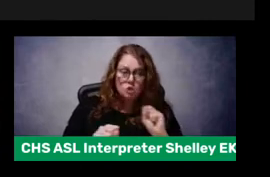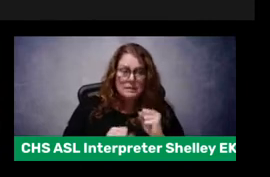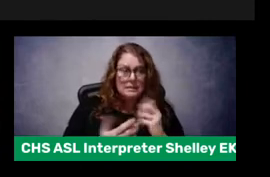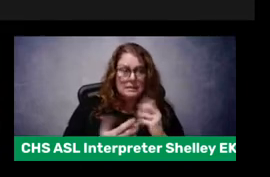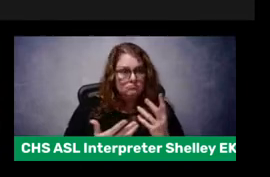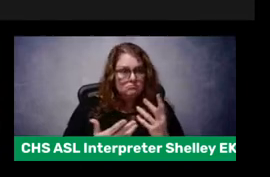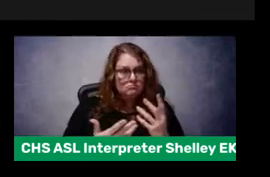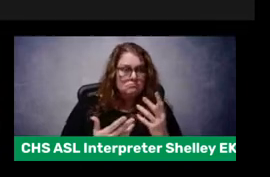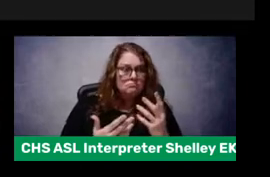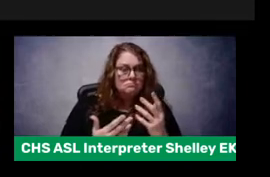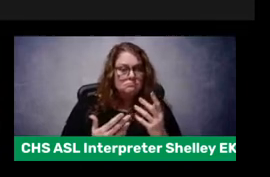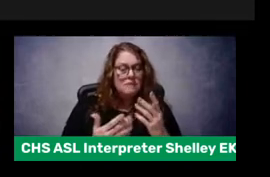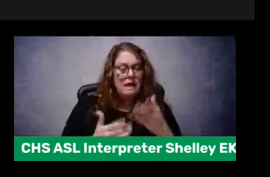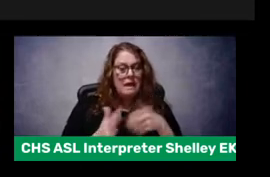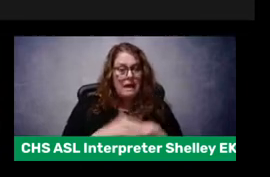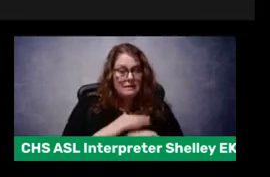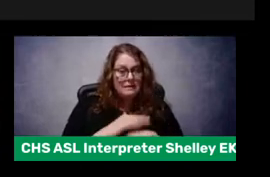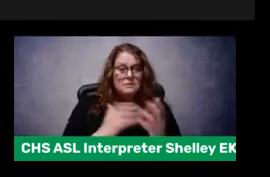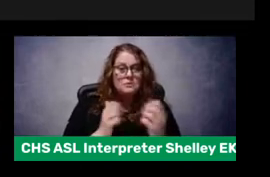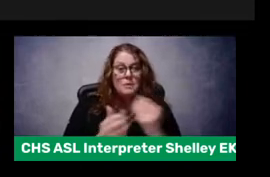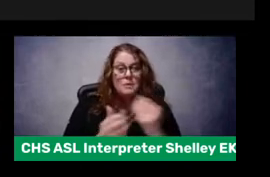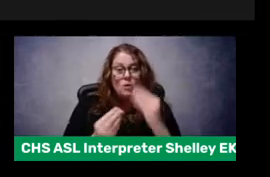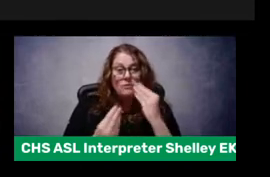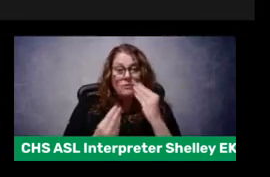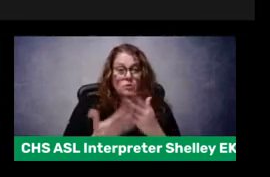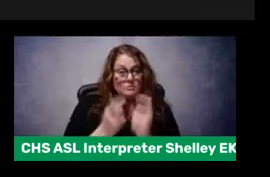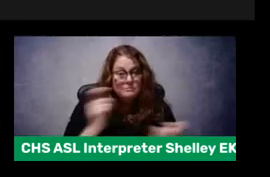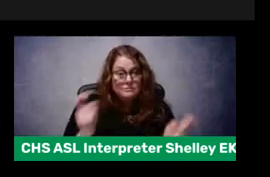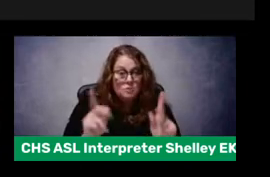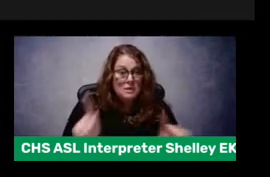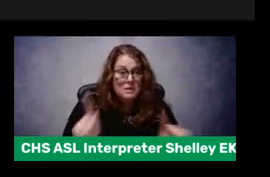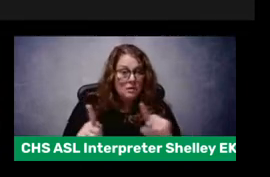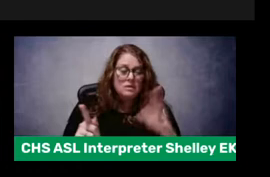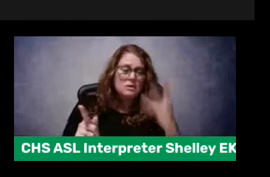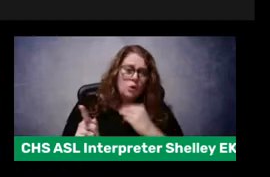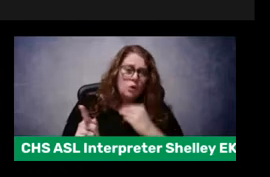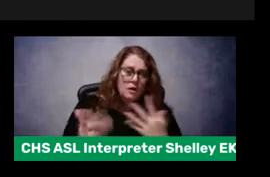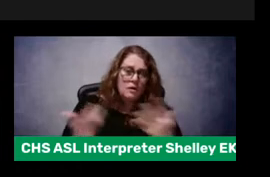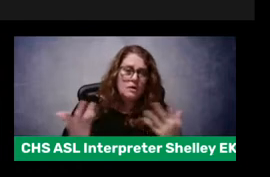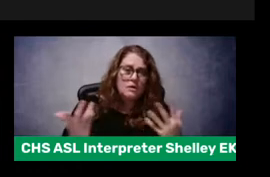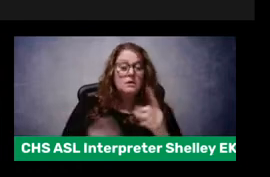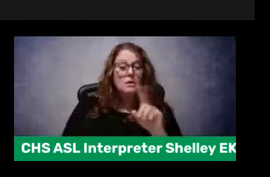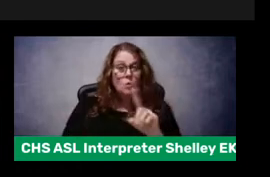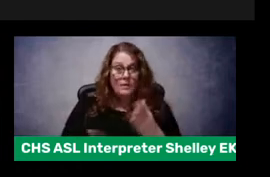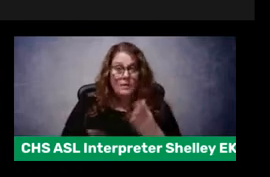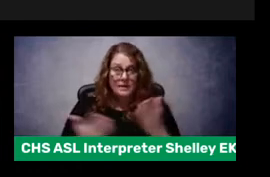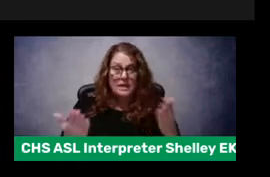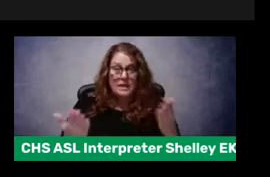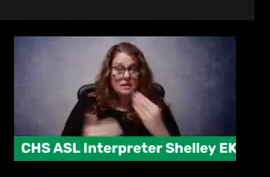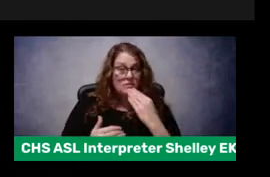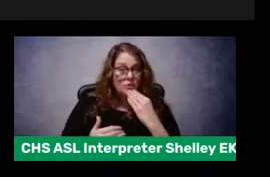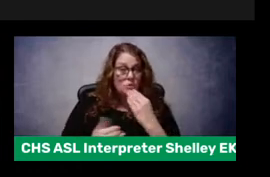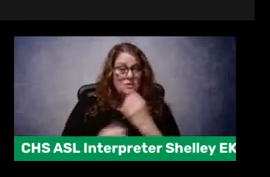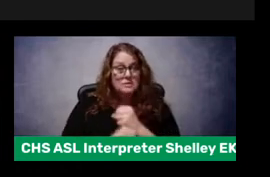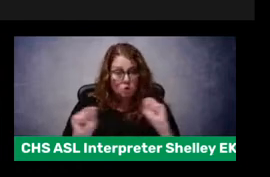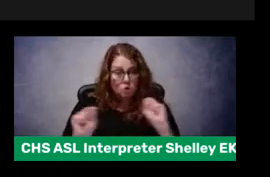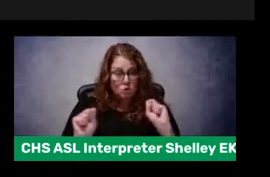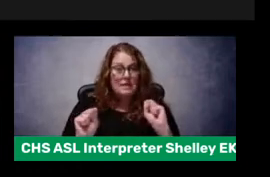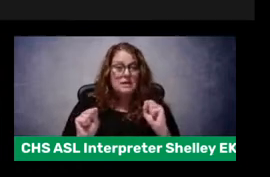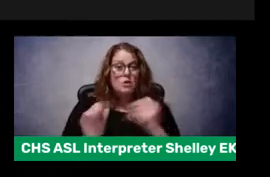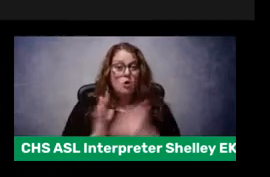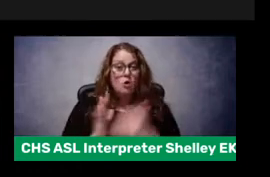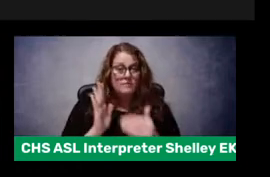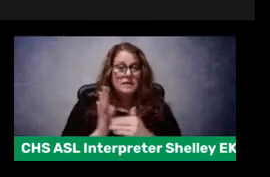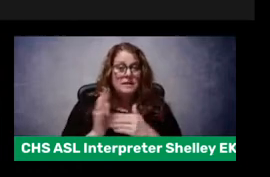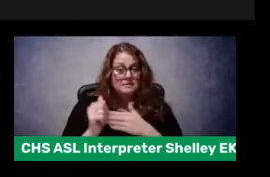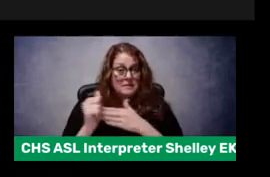to get more access, to get more food to folks, which I think is beautiful. The one thing that food security often is dominated